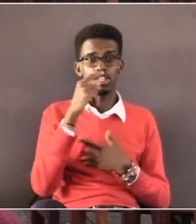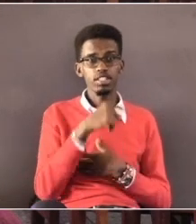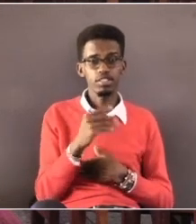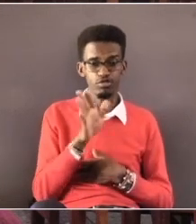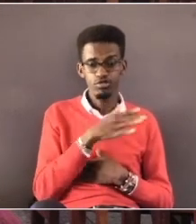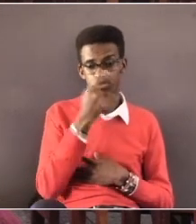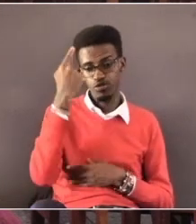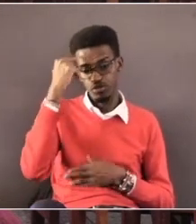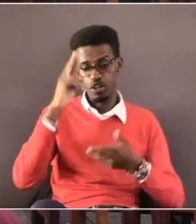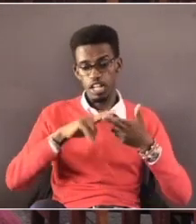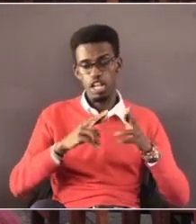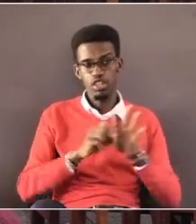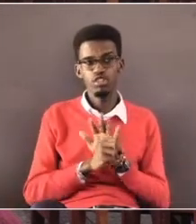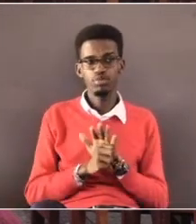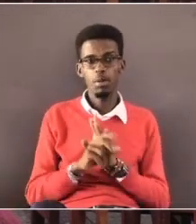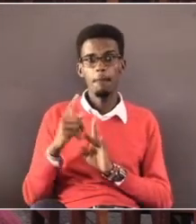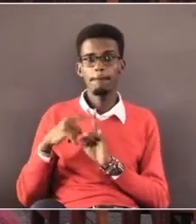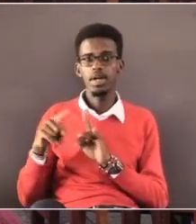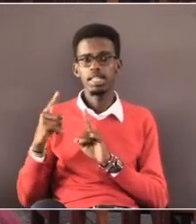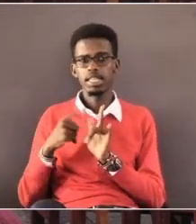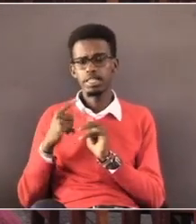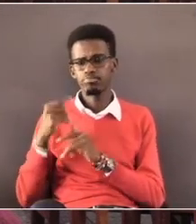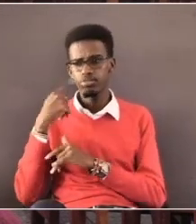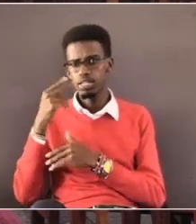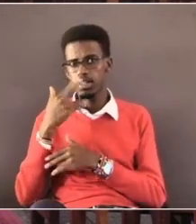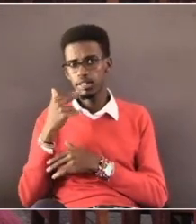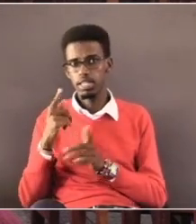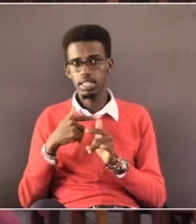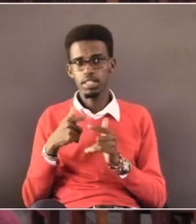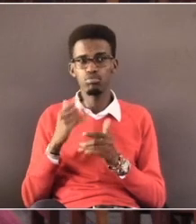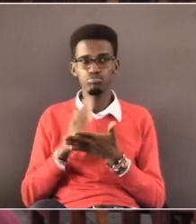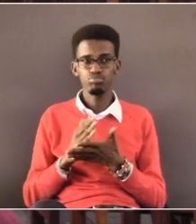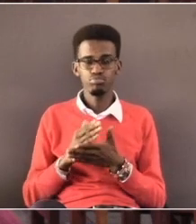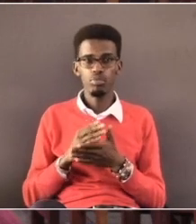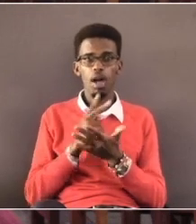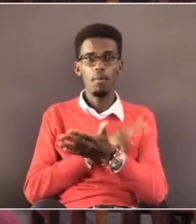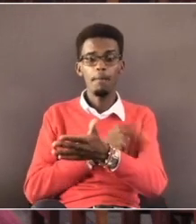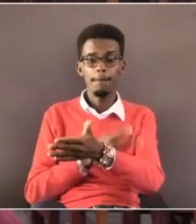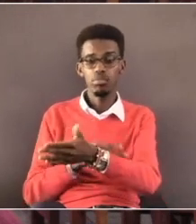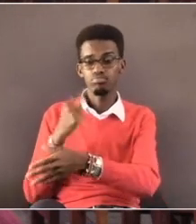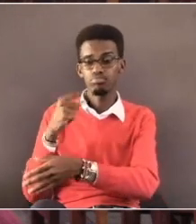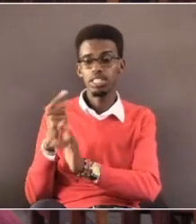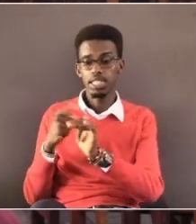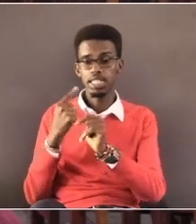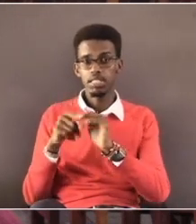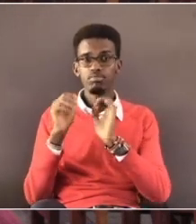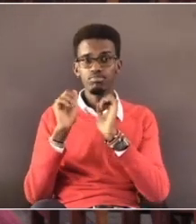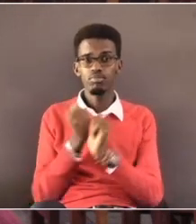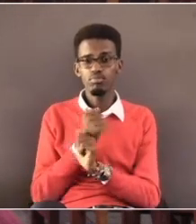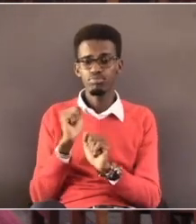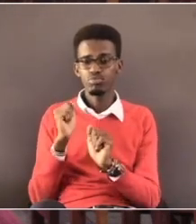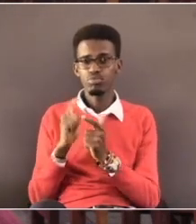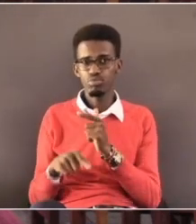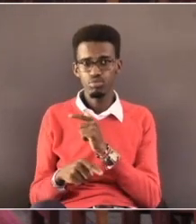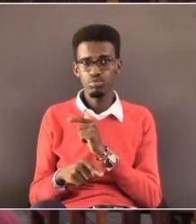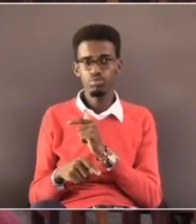flags of a relationship. But if you look at the red is overpowering the green, and you are not able to sustain,